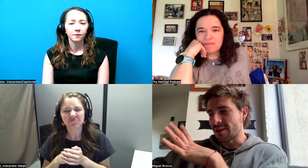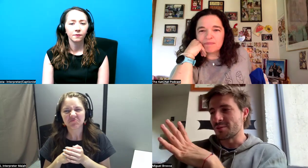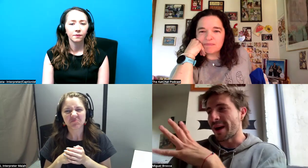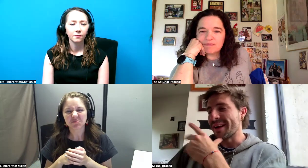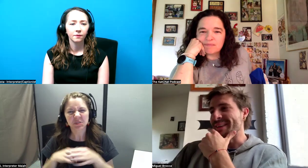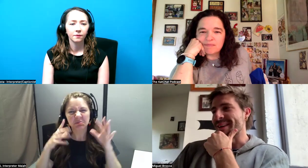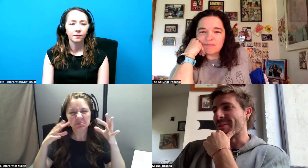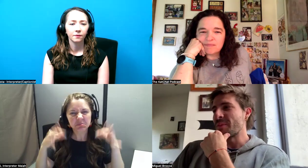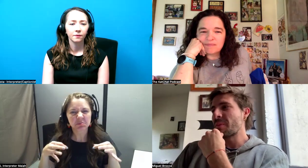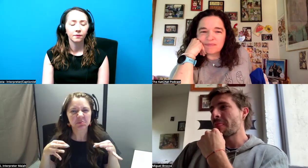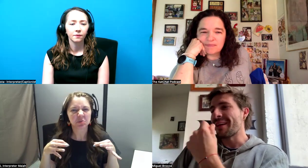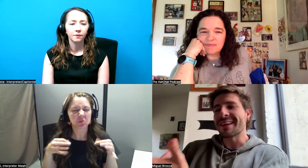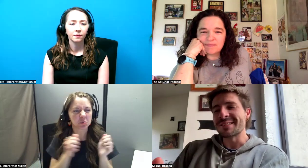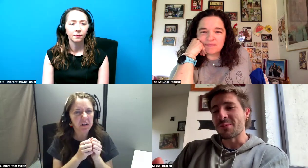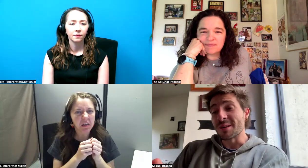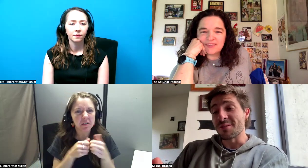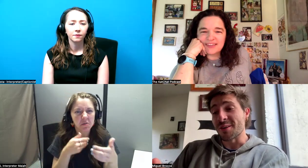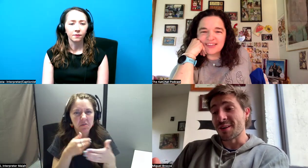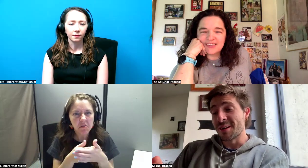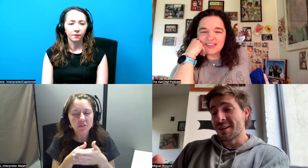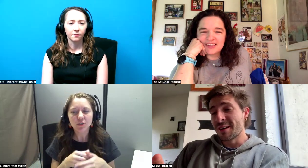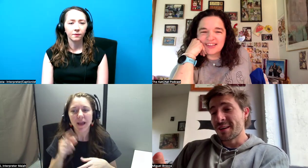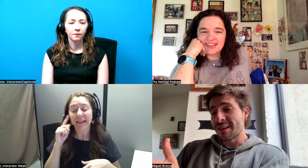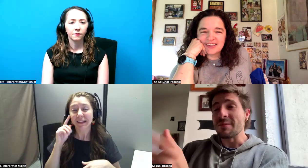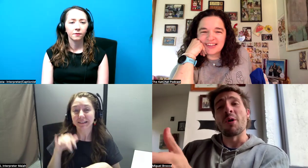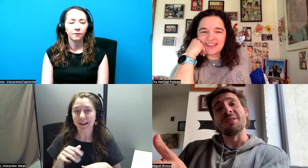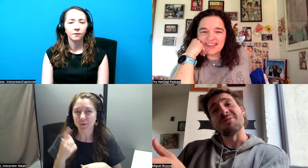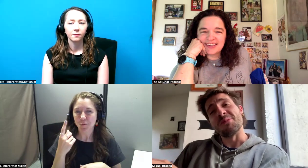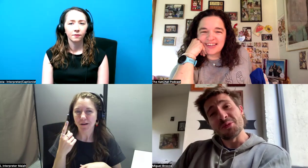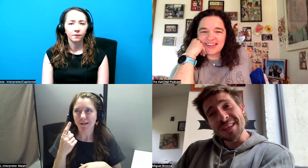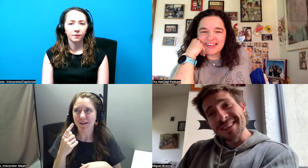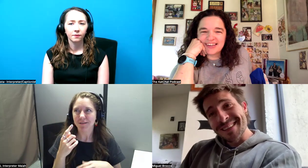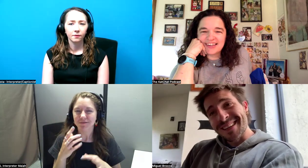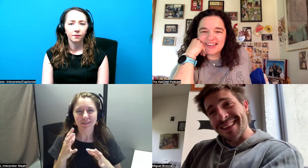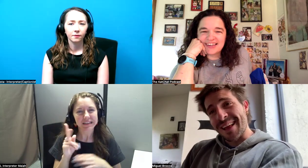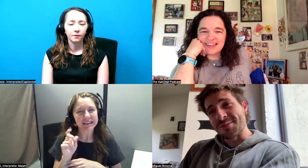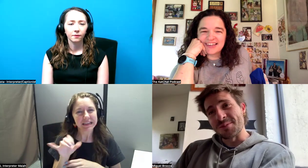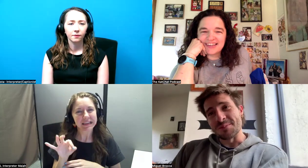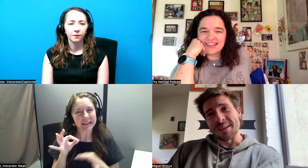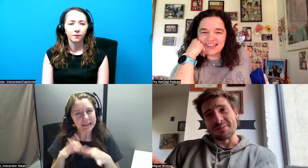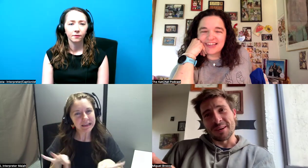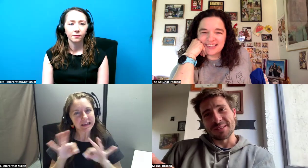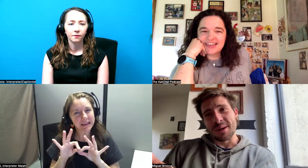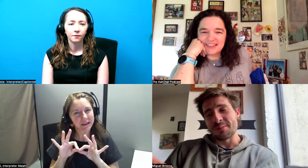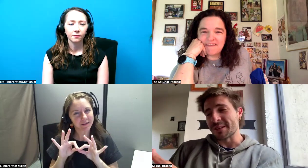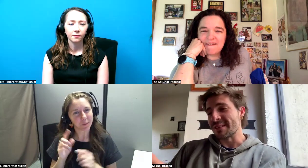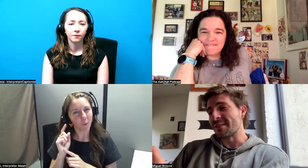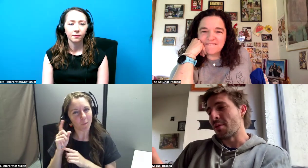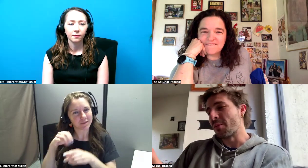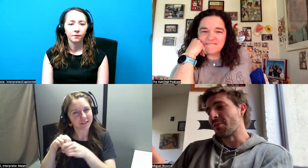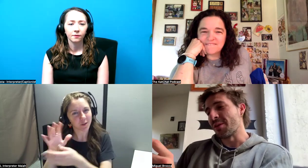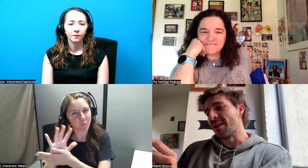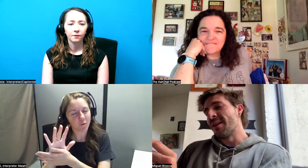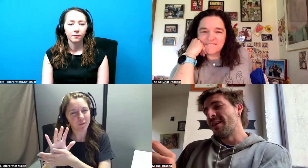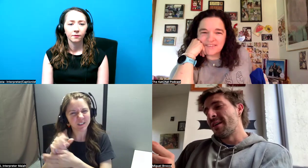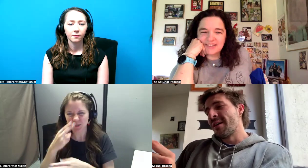together and close by. And I think it's one of the key moments of the movie, and that's what made it fun as well because it's the